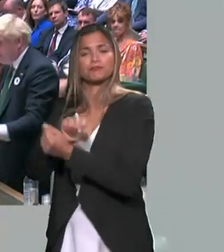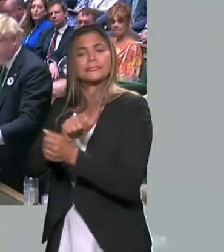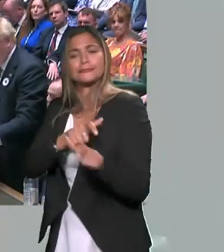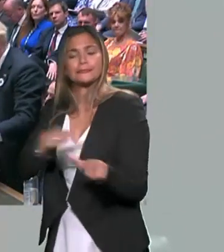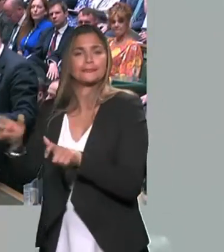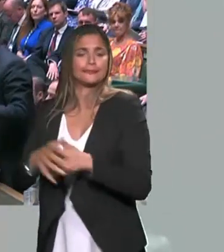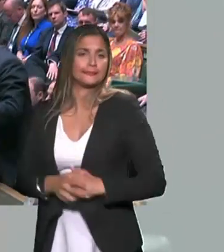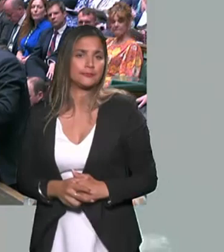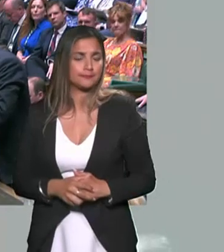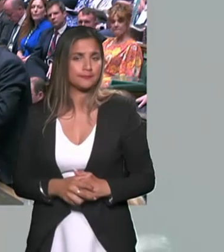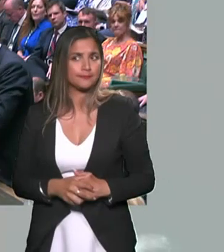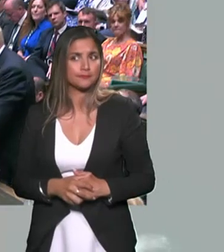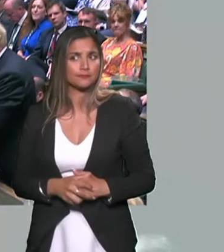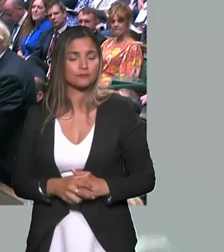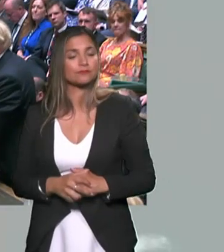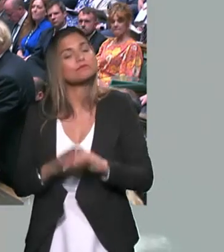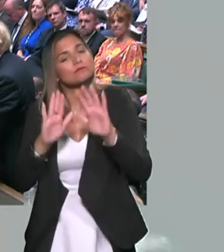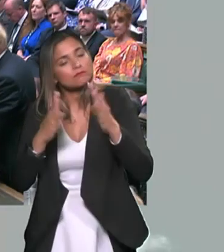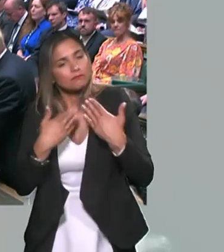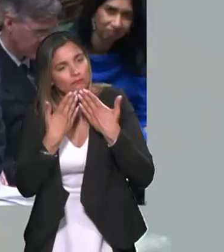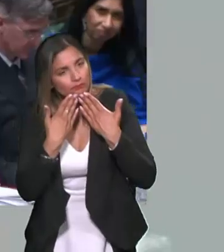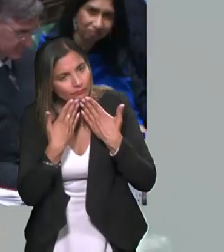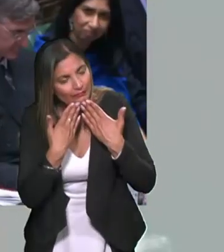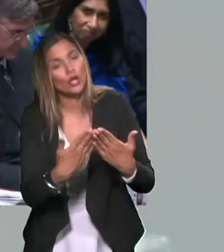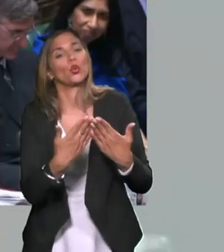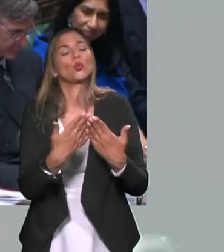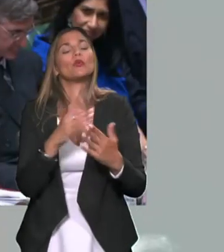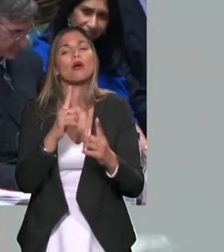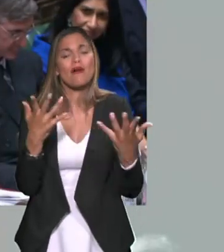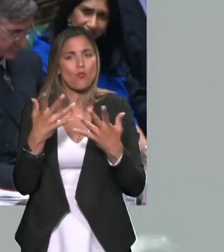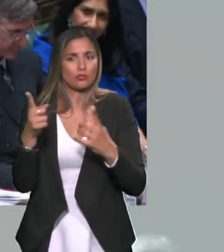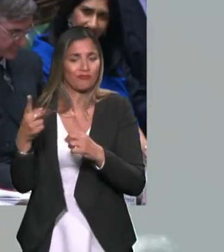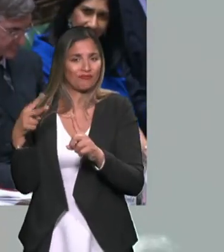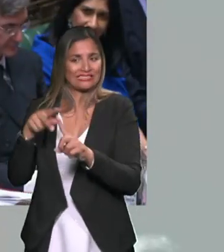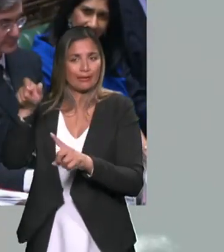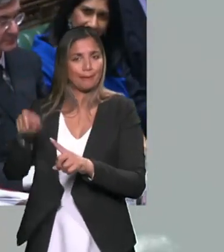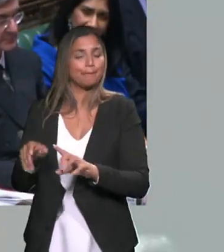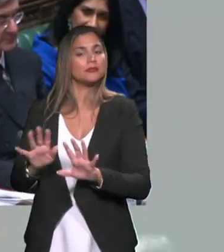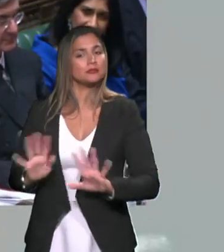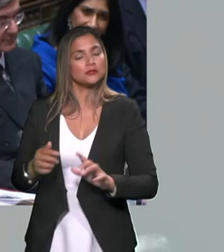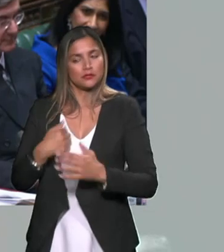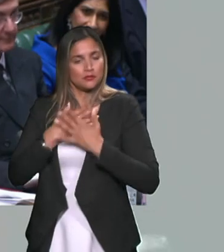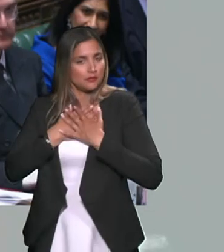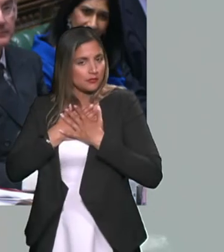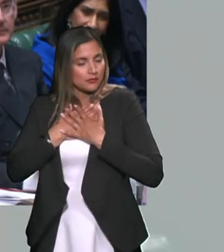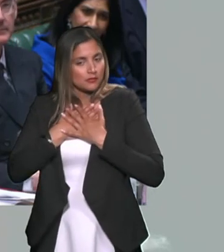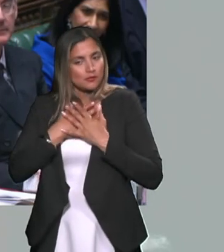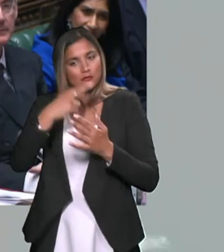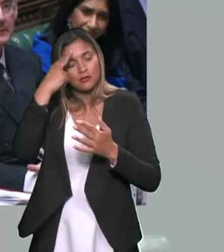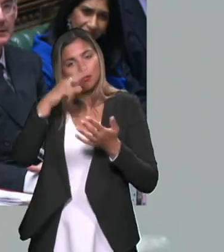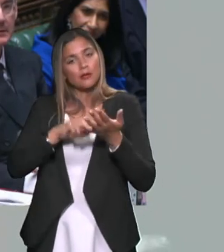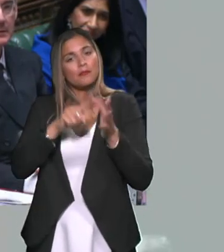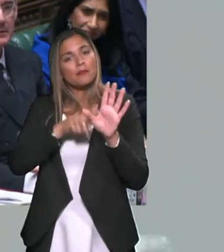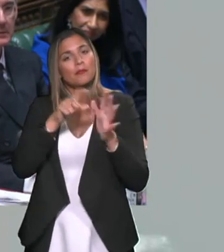Prime Minister. My honourable friend for his campaign. Our thoughts, of course, with the victims of Pitchfork, Lydia and